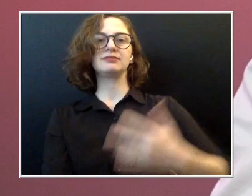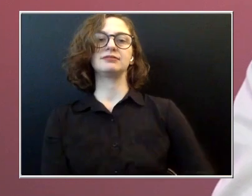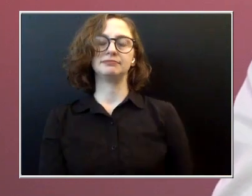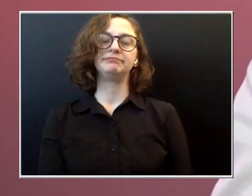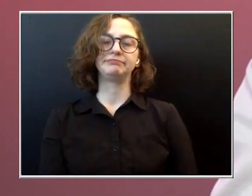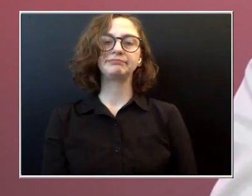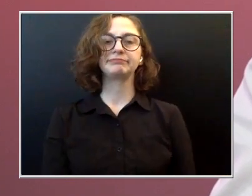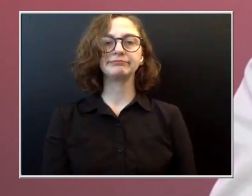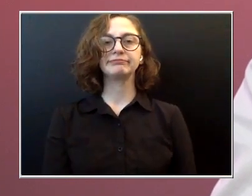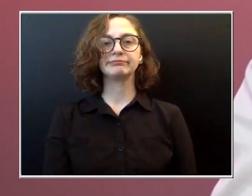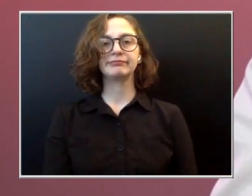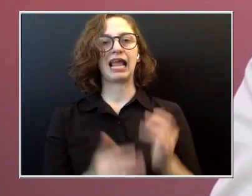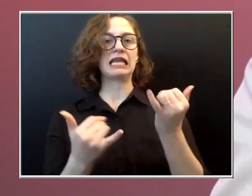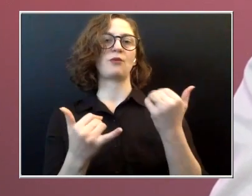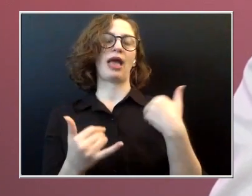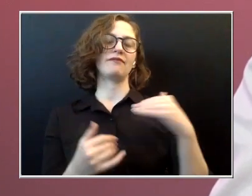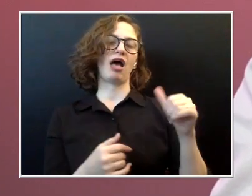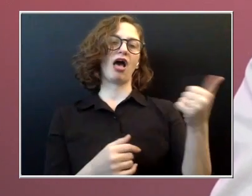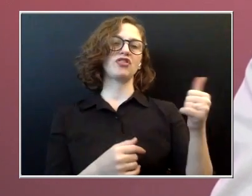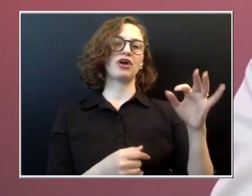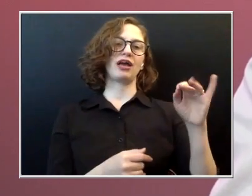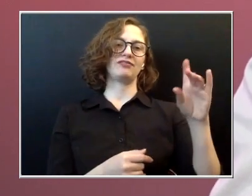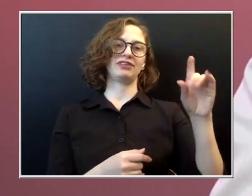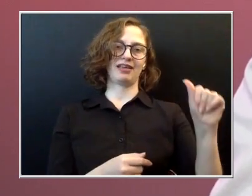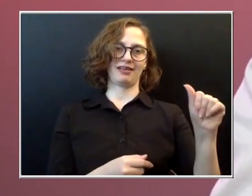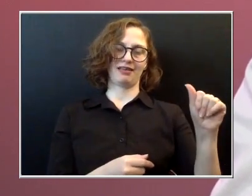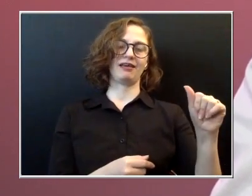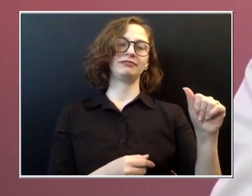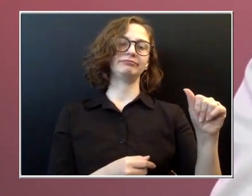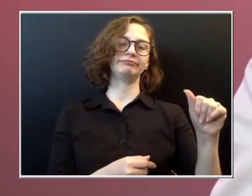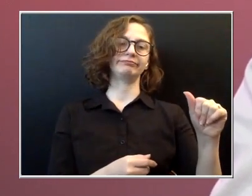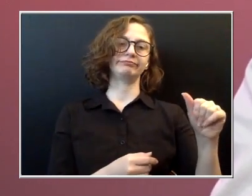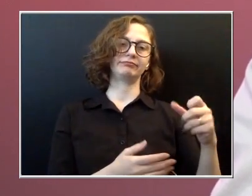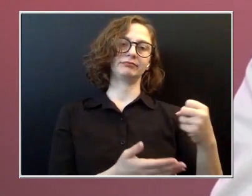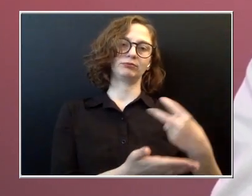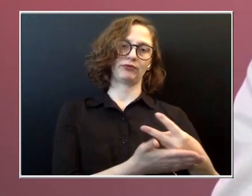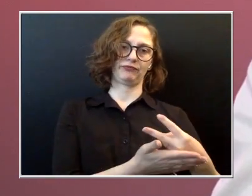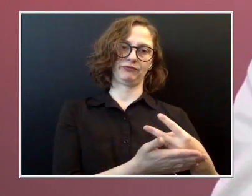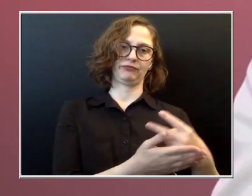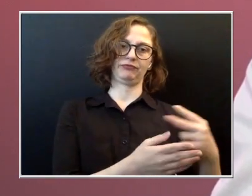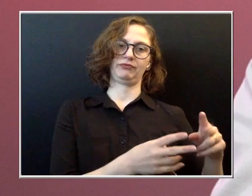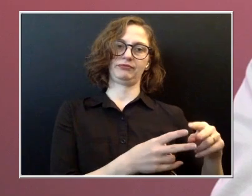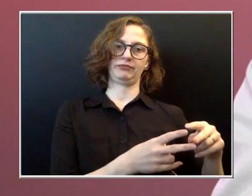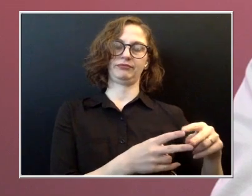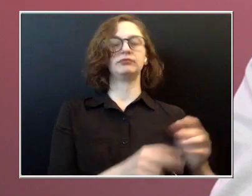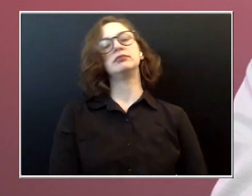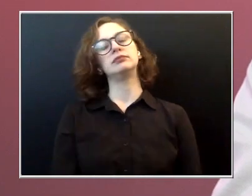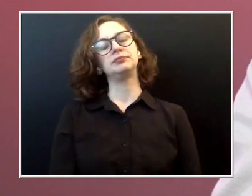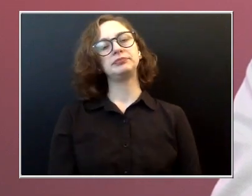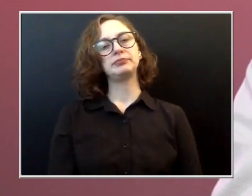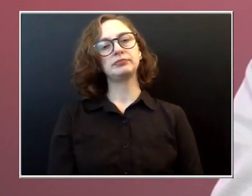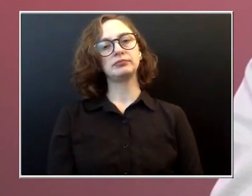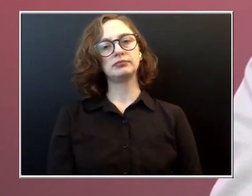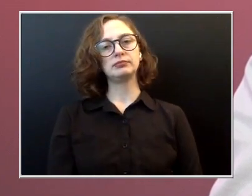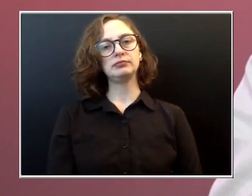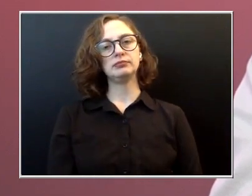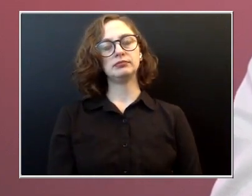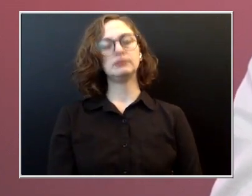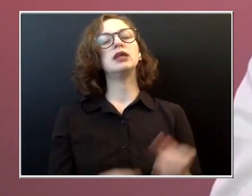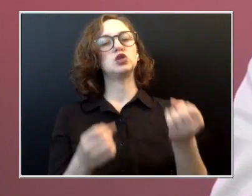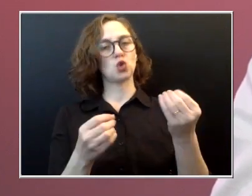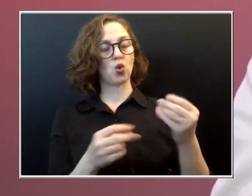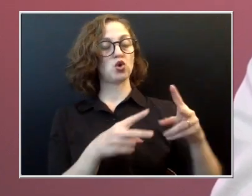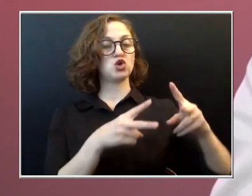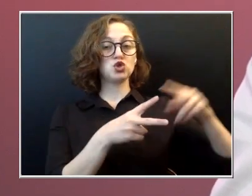other FDA-approved Vanuva. So we have 2 medications available for patients who have genetic amyloidosis, but